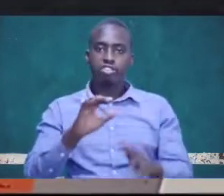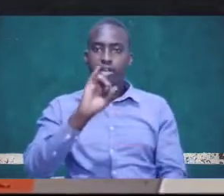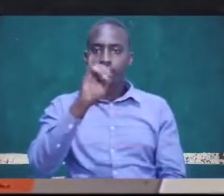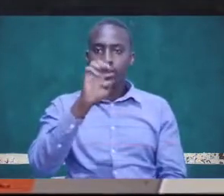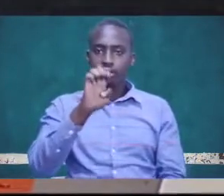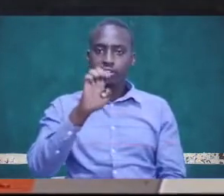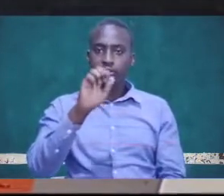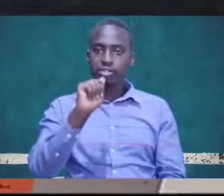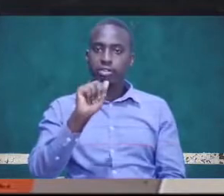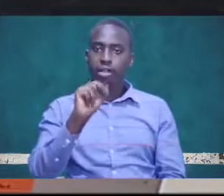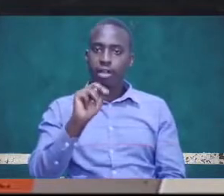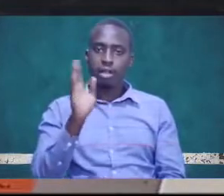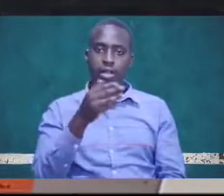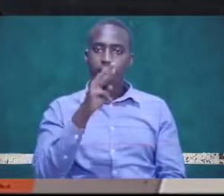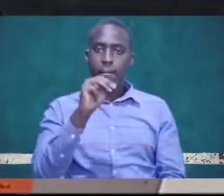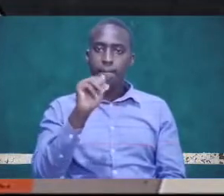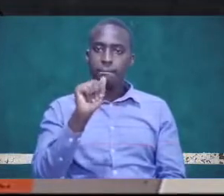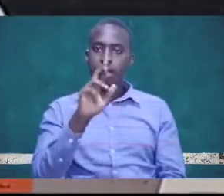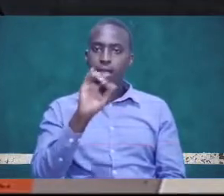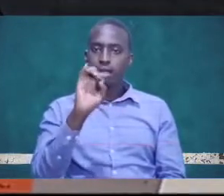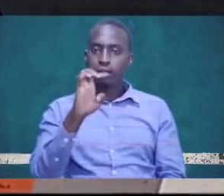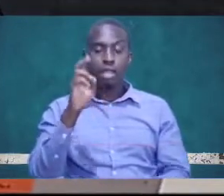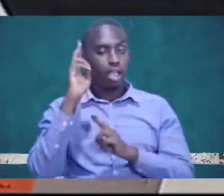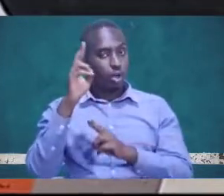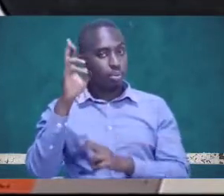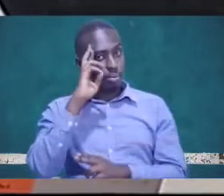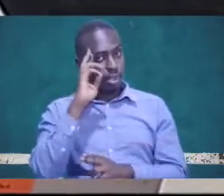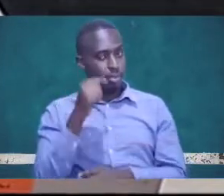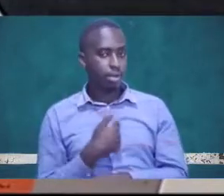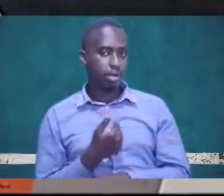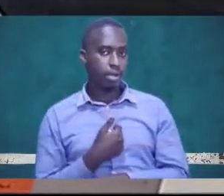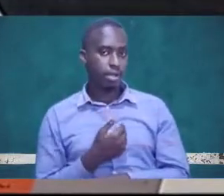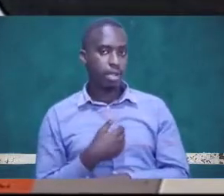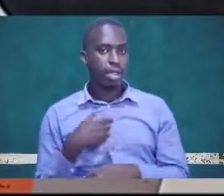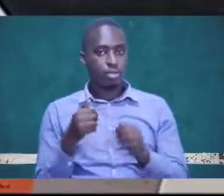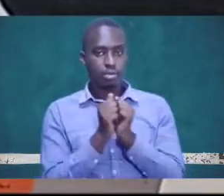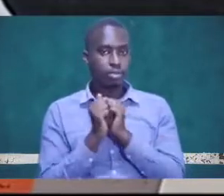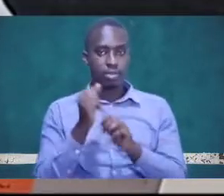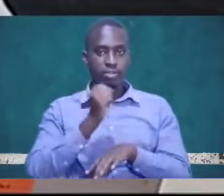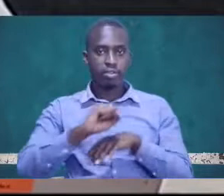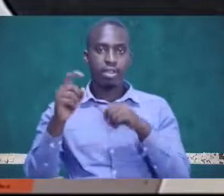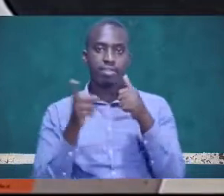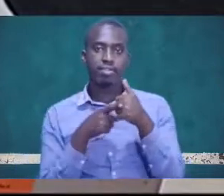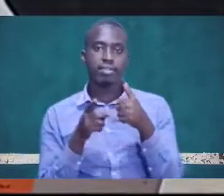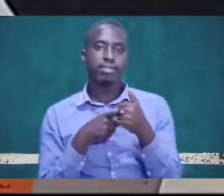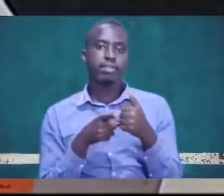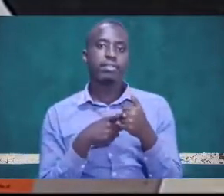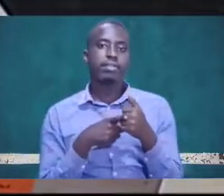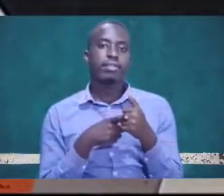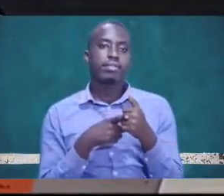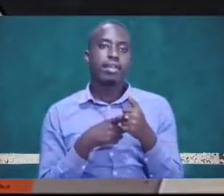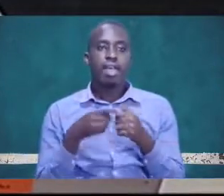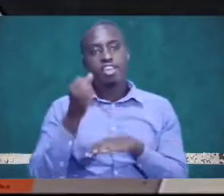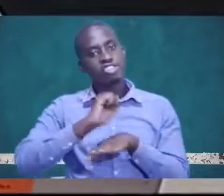still remember me. And we are together with the senior six.